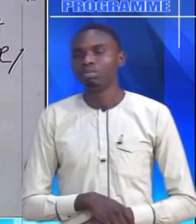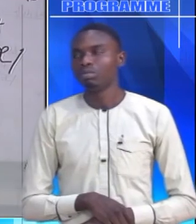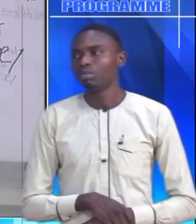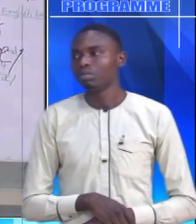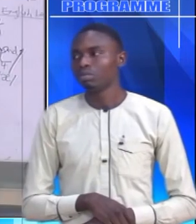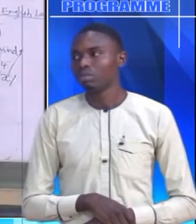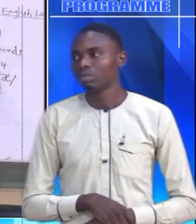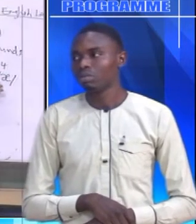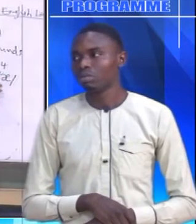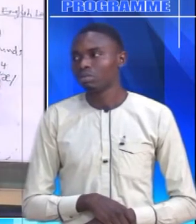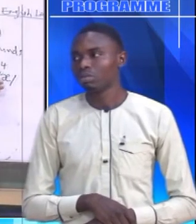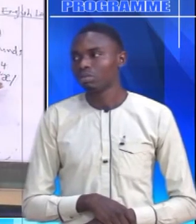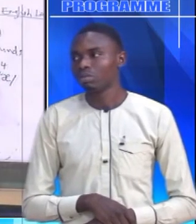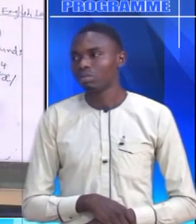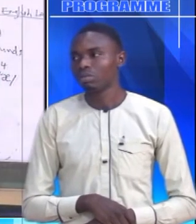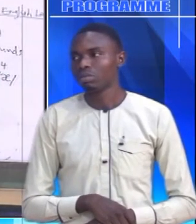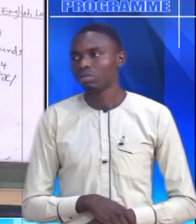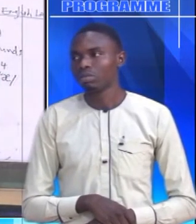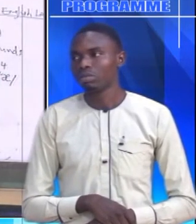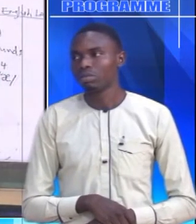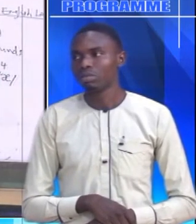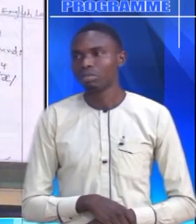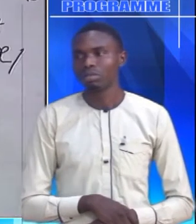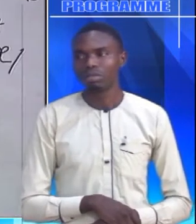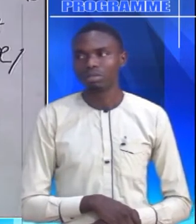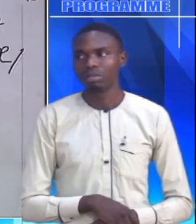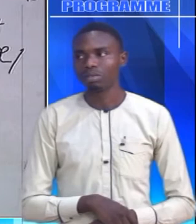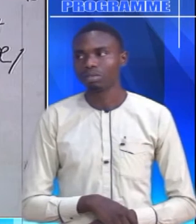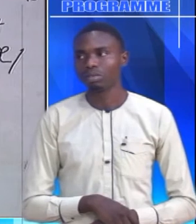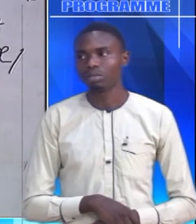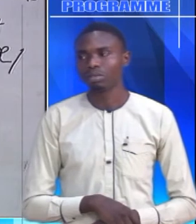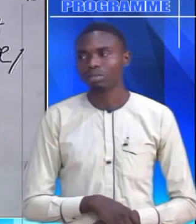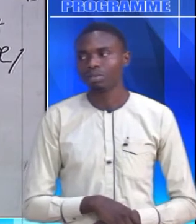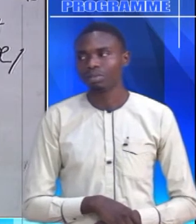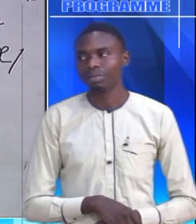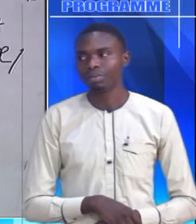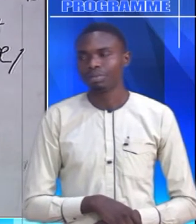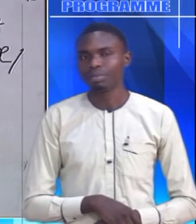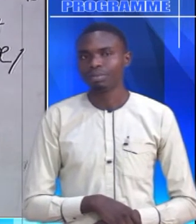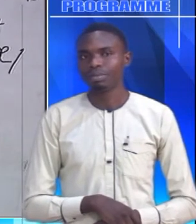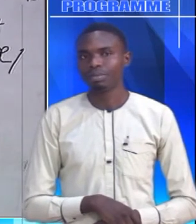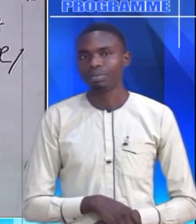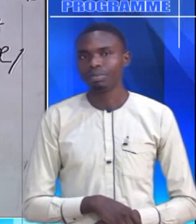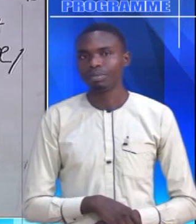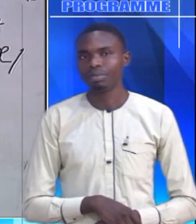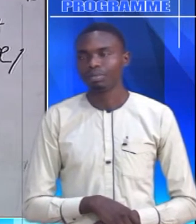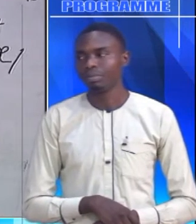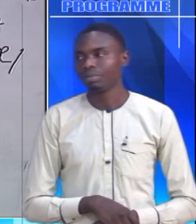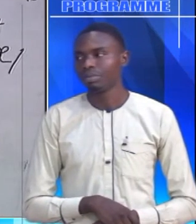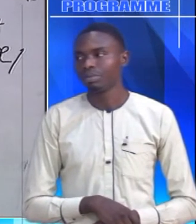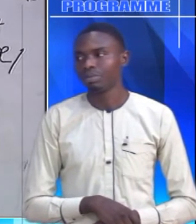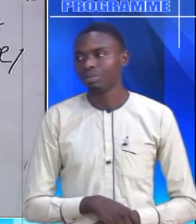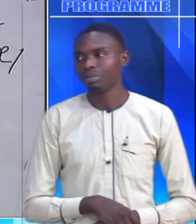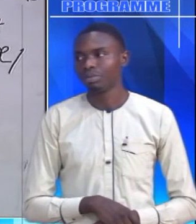We are familiar with this one too, though the symbol may not be the same with our own African languages.